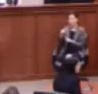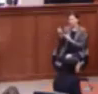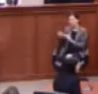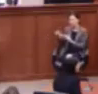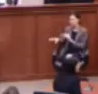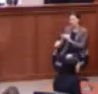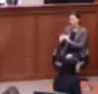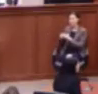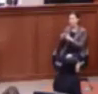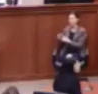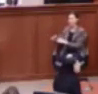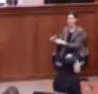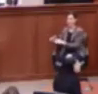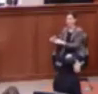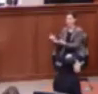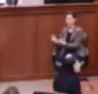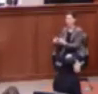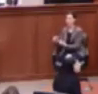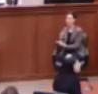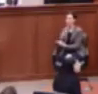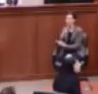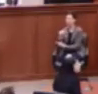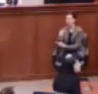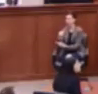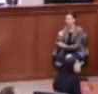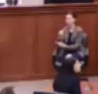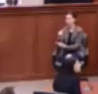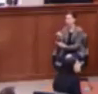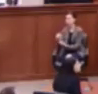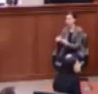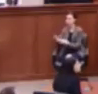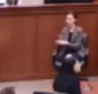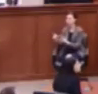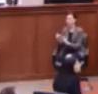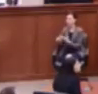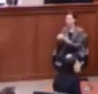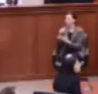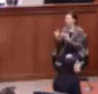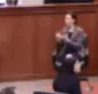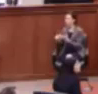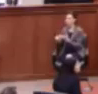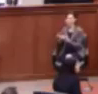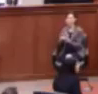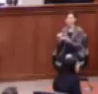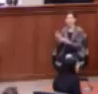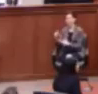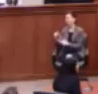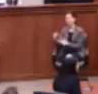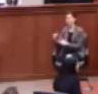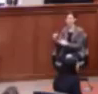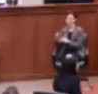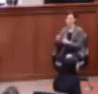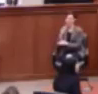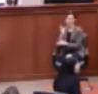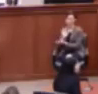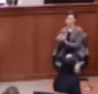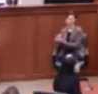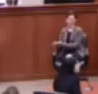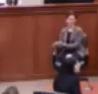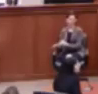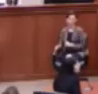add pathways along the lines of agriculture, business management, public service, and of course, a CNA pathway for our